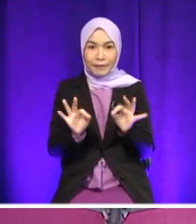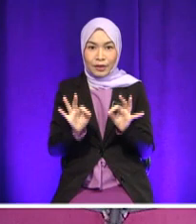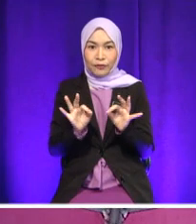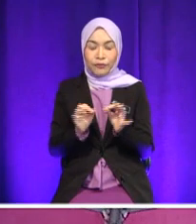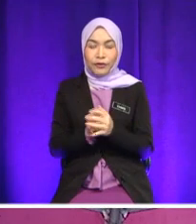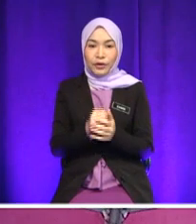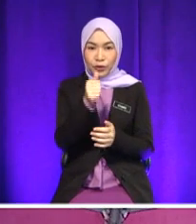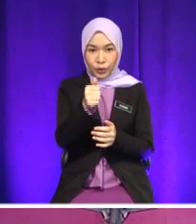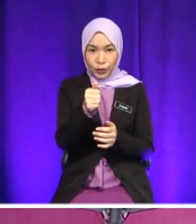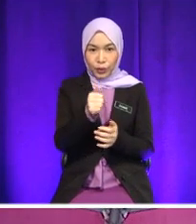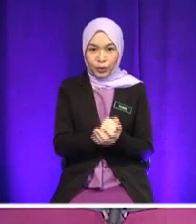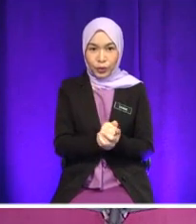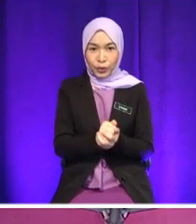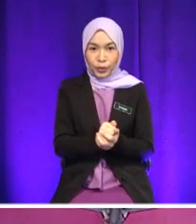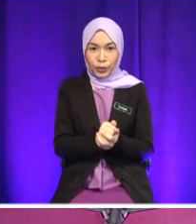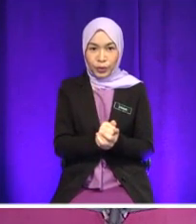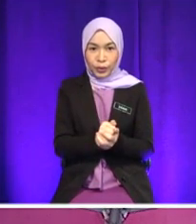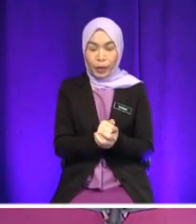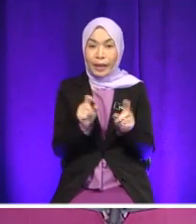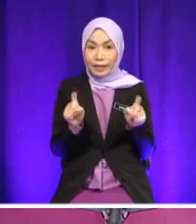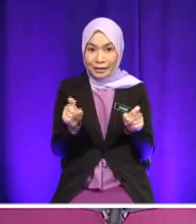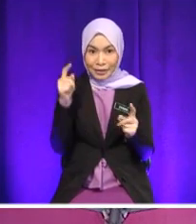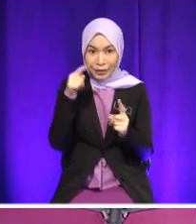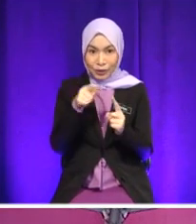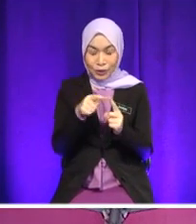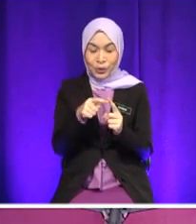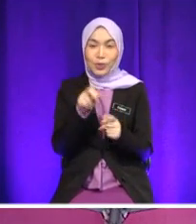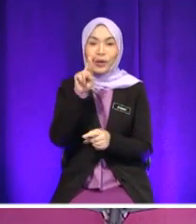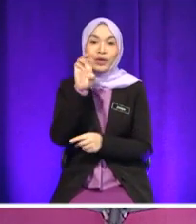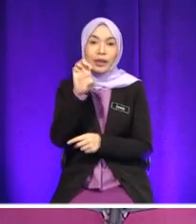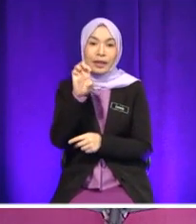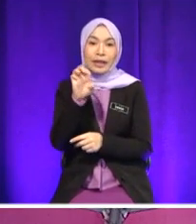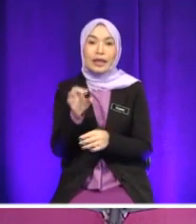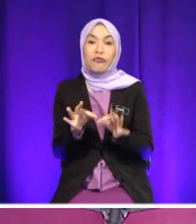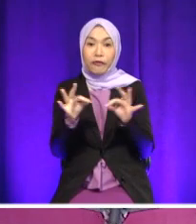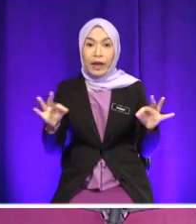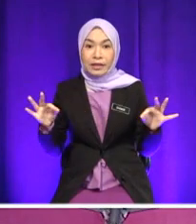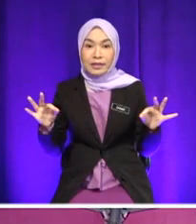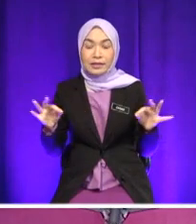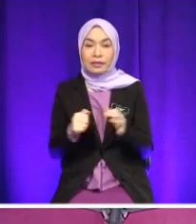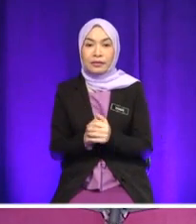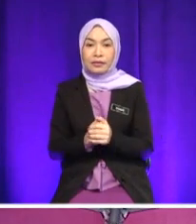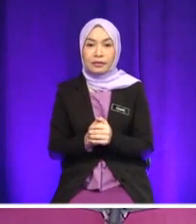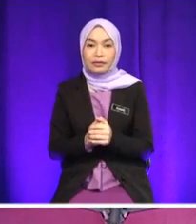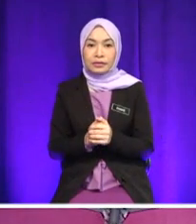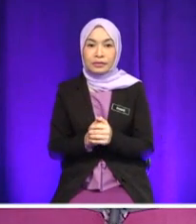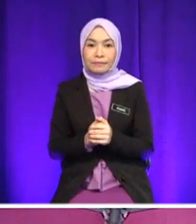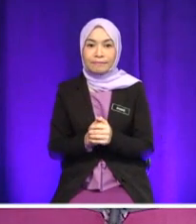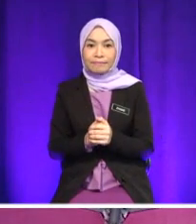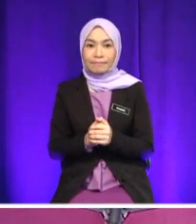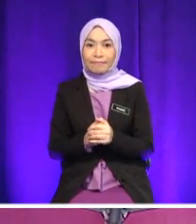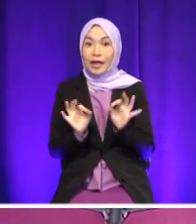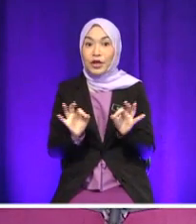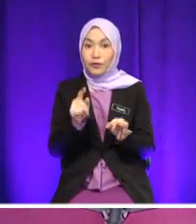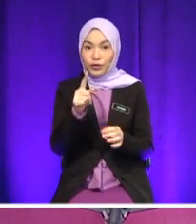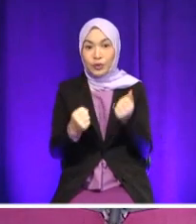to rephrase because you want to show that you are listening or you're actually supporting your friend's